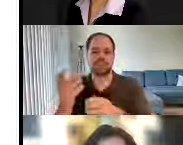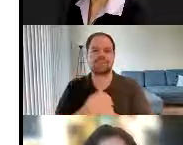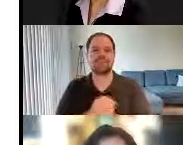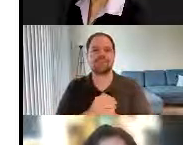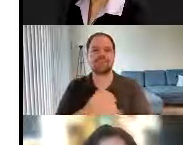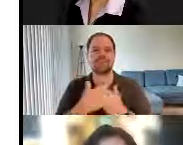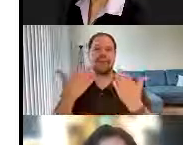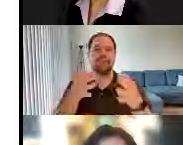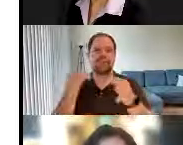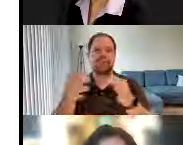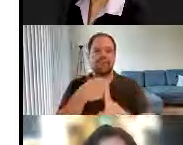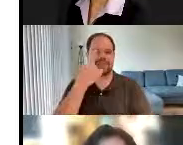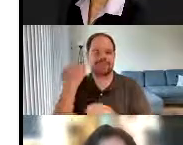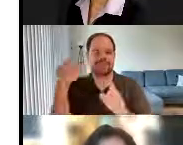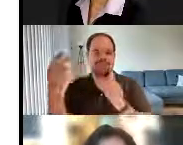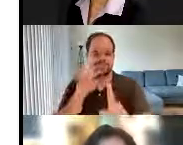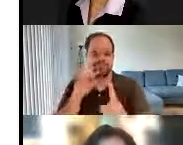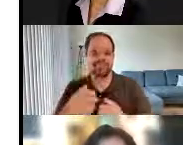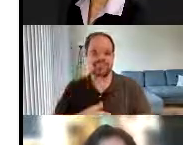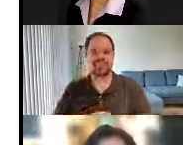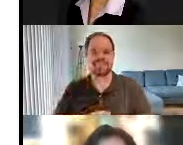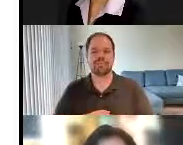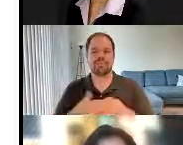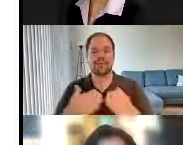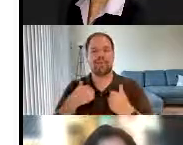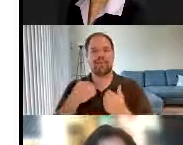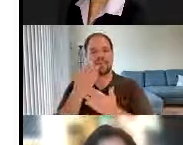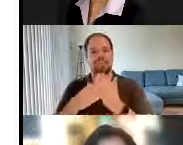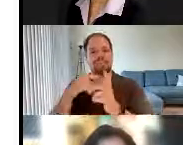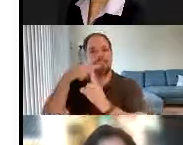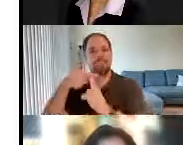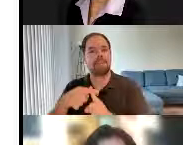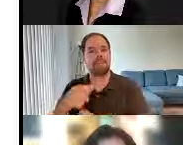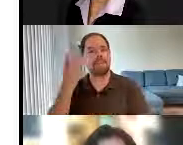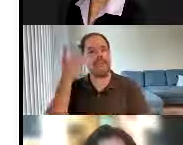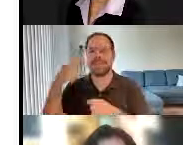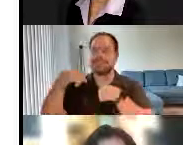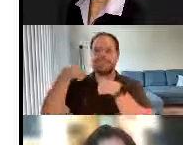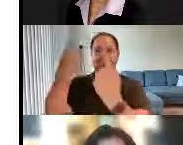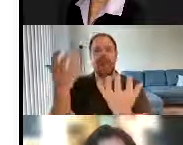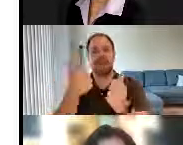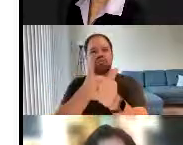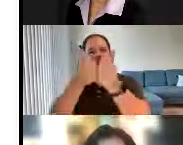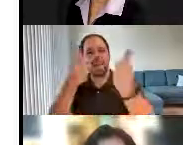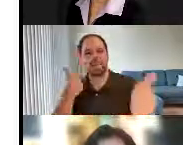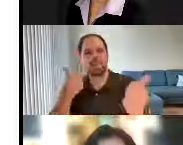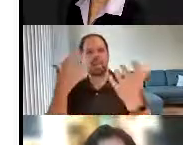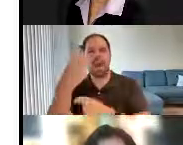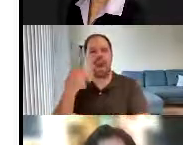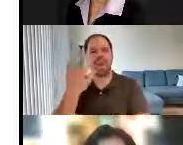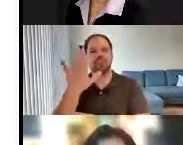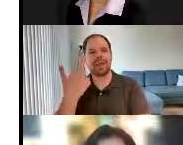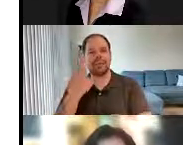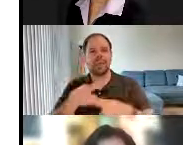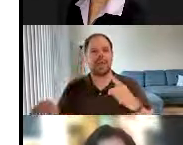COVID-19 pandemic has impacted people in a variety of different ways. I'm here to talk about this disabled person's lens and